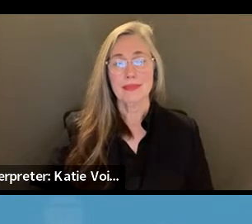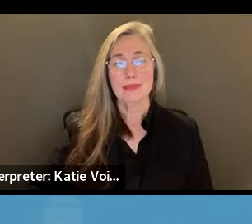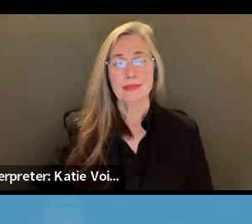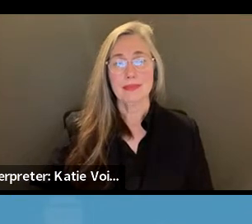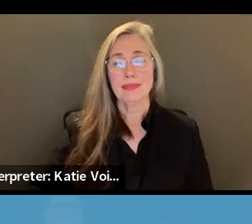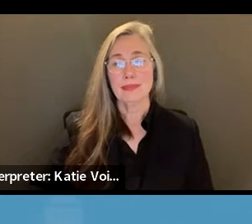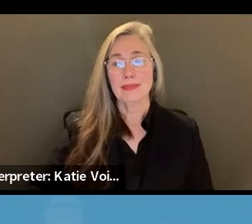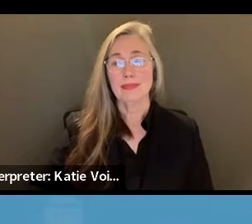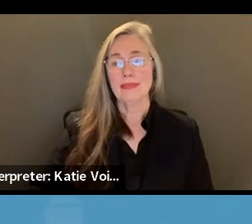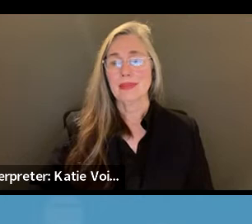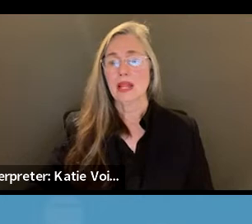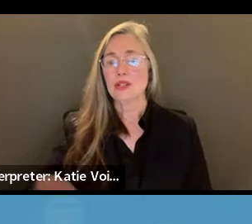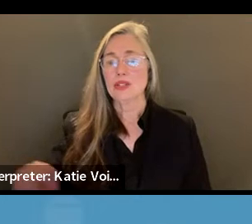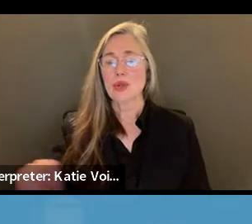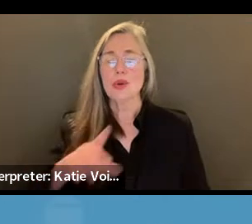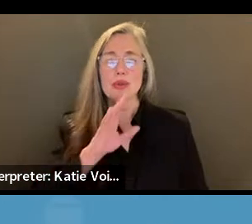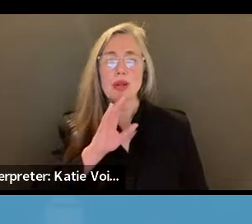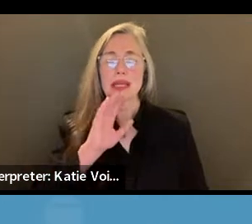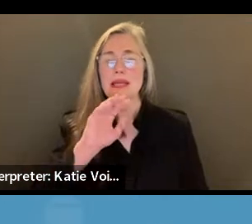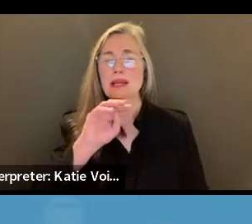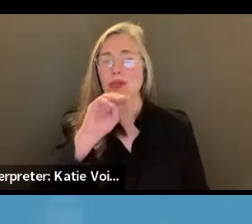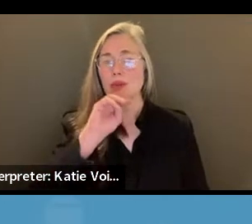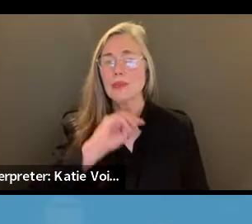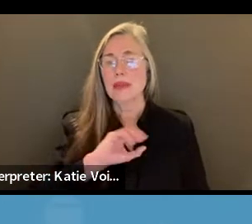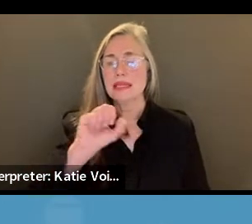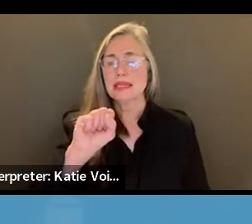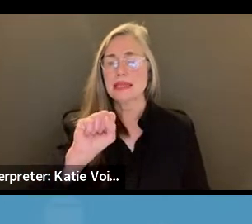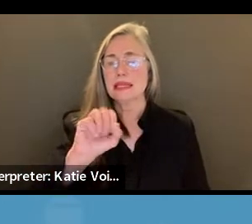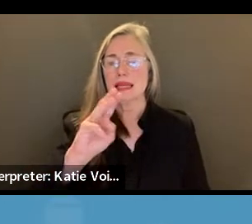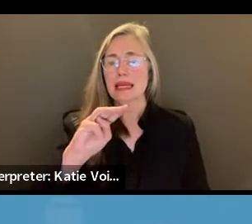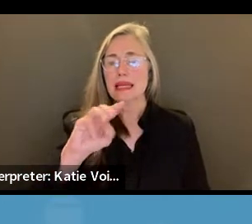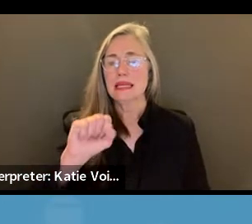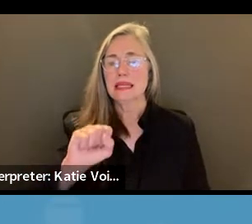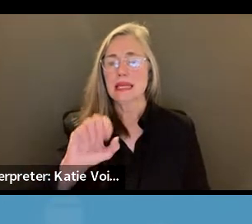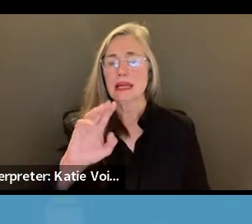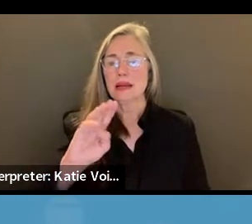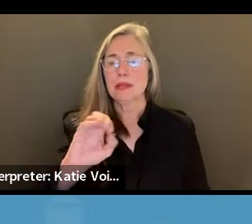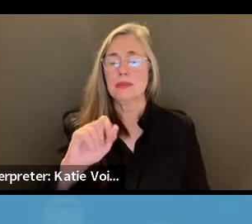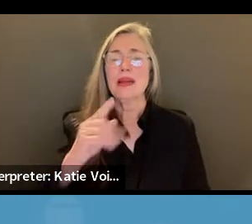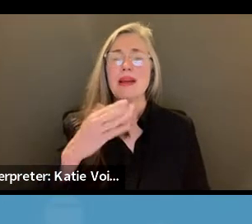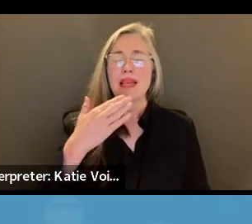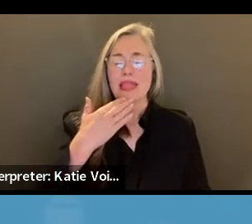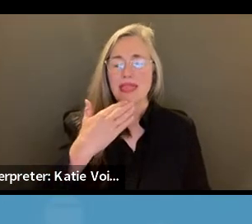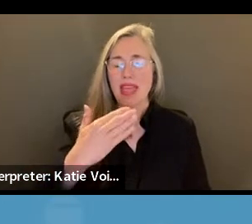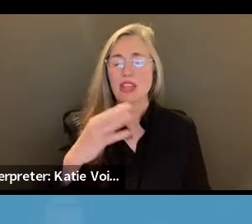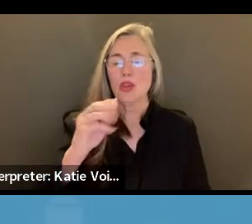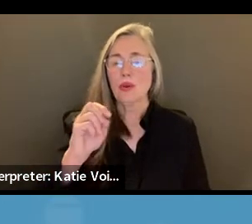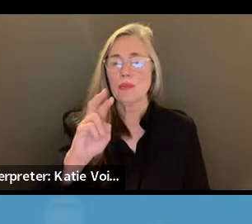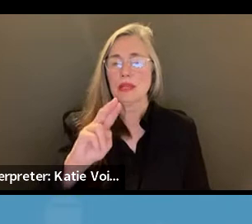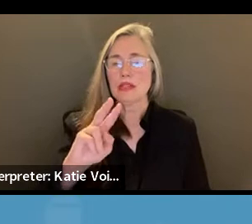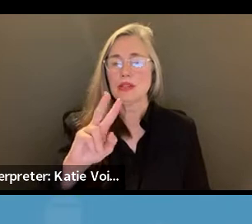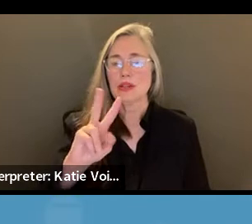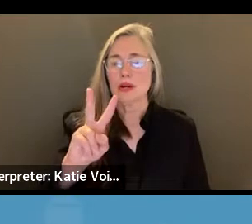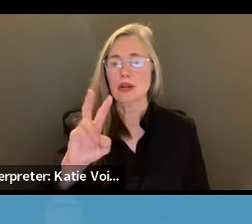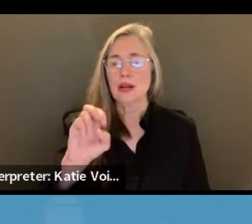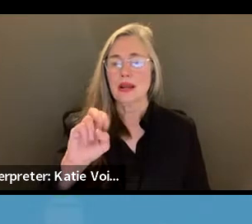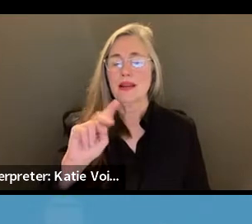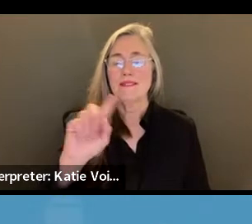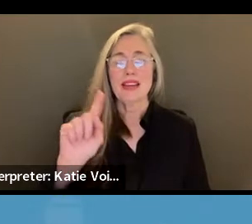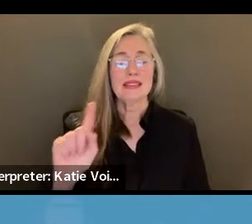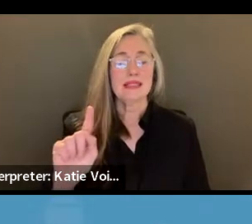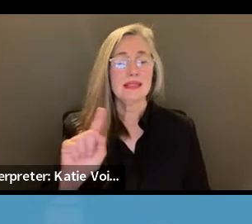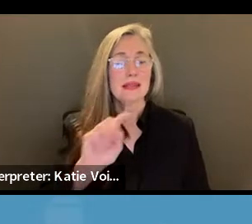Ms. Sims-Moten, you're muted. There you go. Thank you. Thank you, Mr. Vince, for that report. Ms. Trujillo, are there